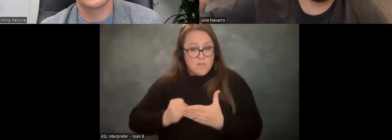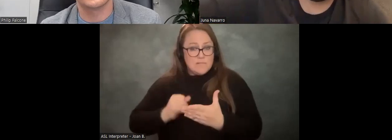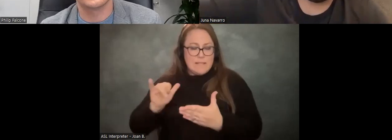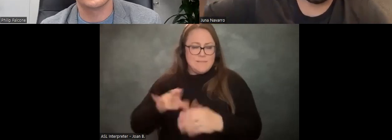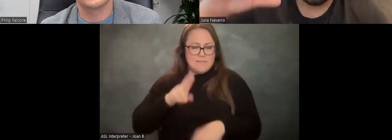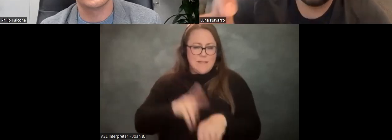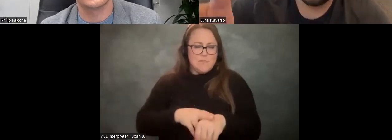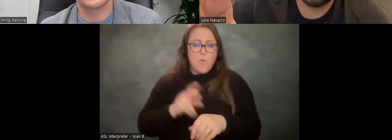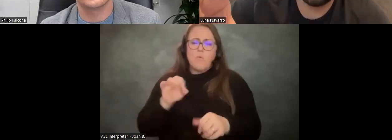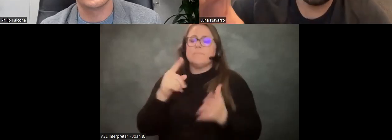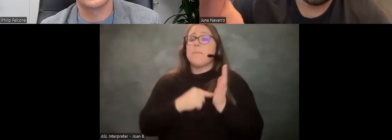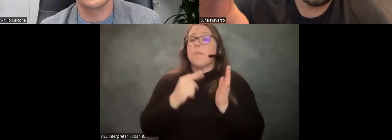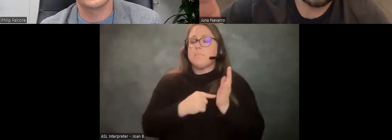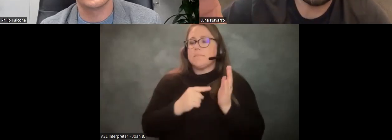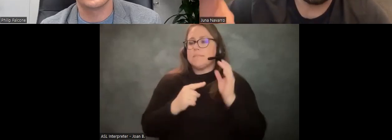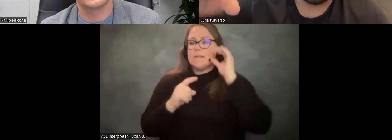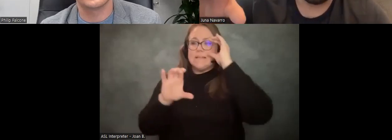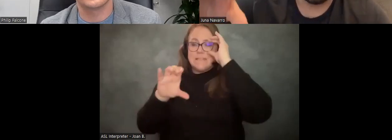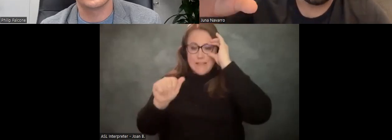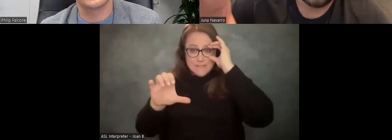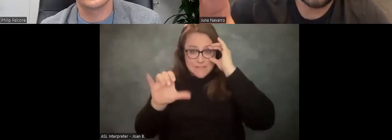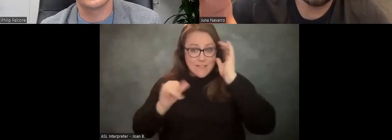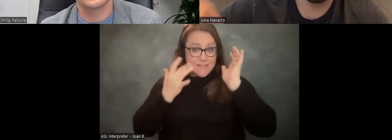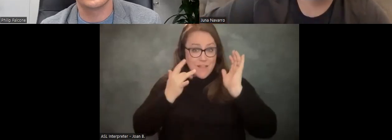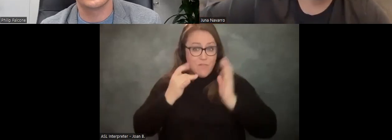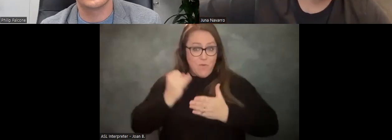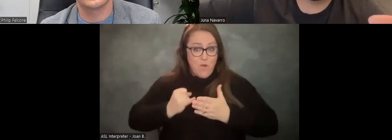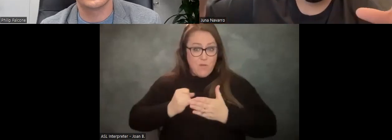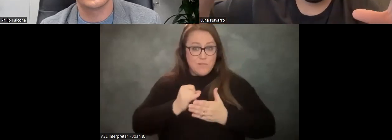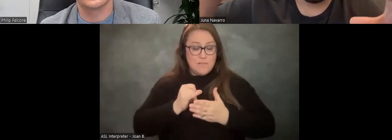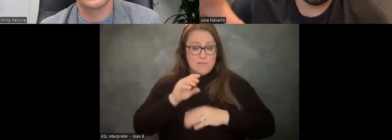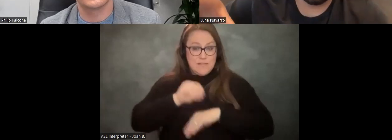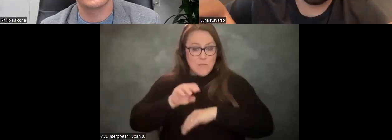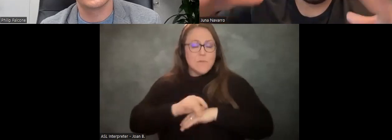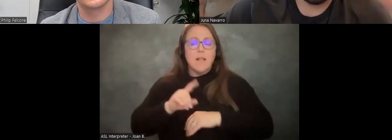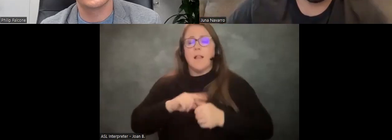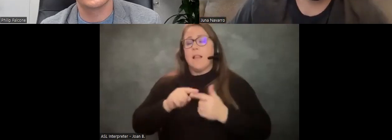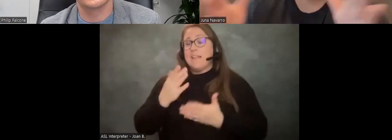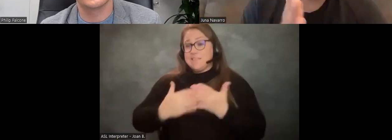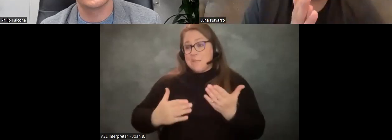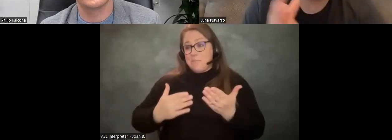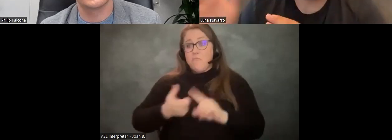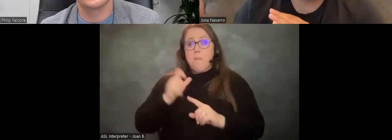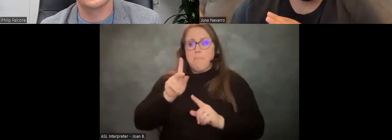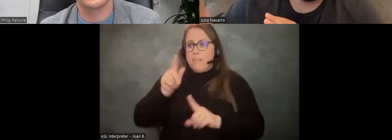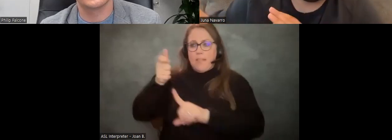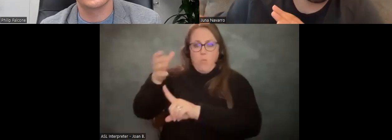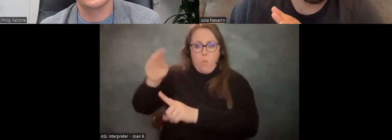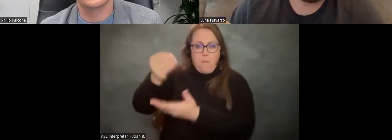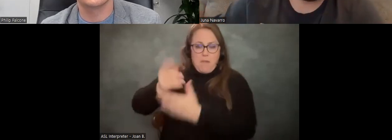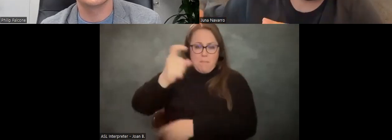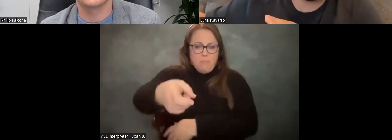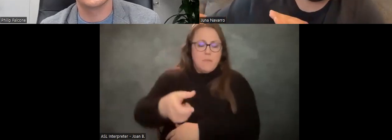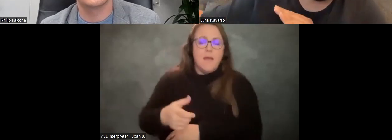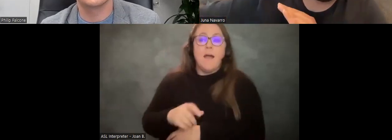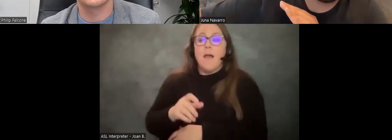or sometimes they're funded by CAC, the California Arts Council. Some of them are funded by private donors. So like if the Riverside Art